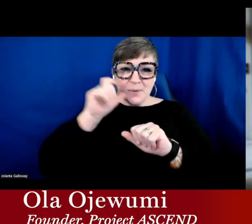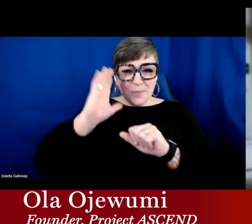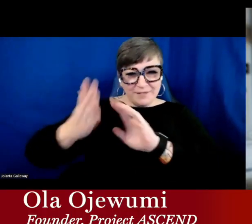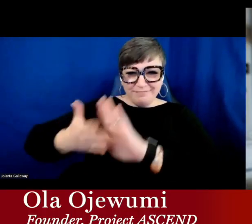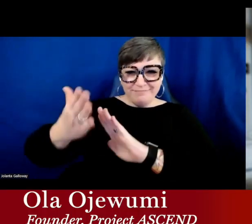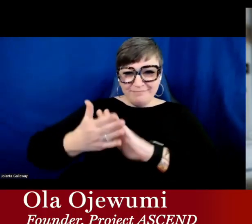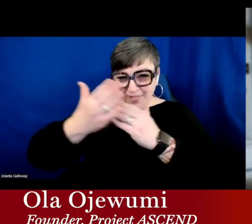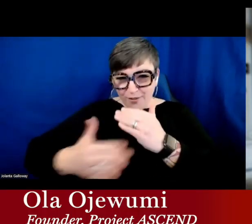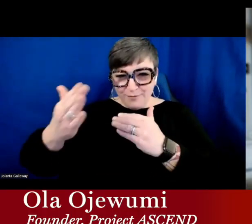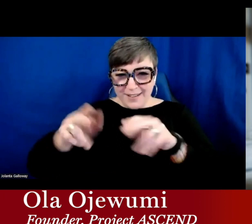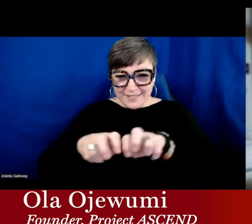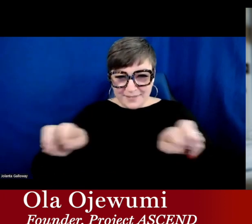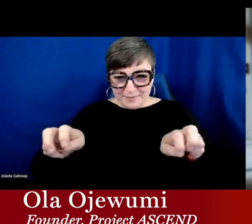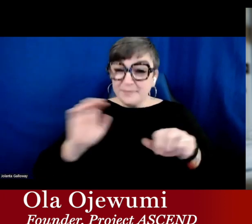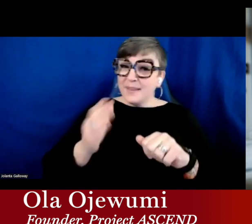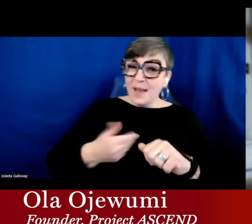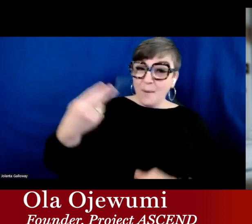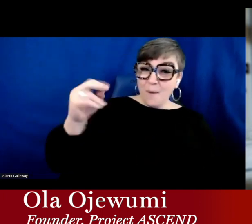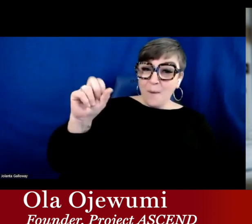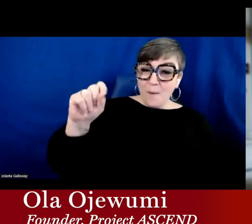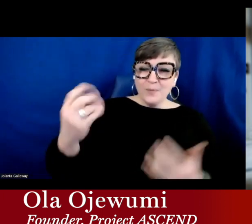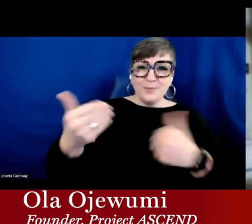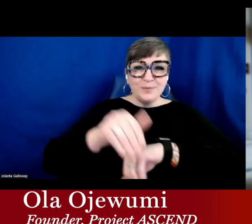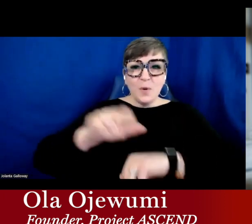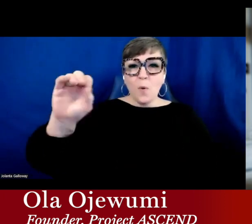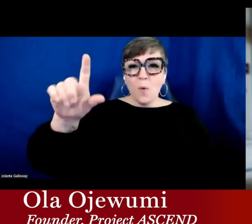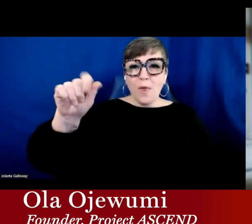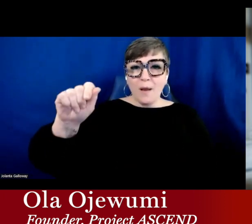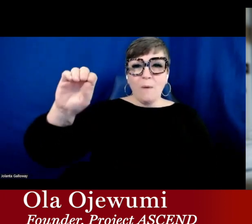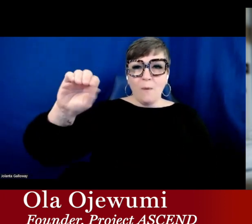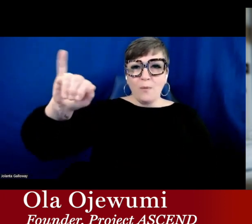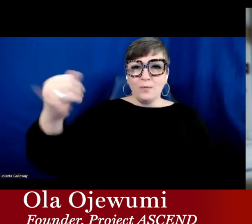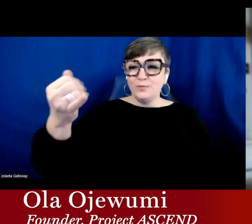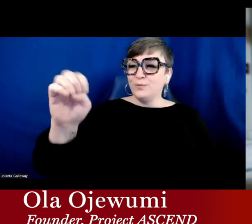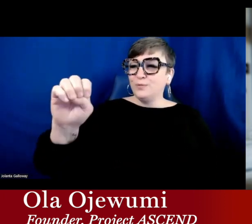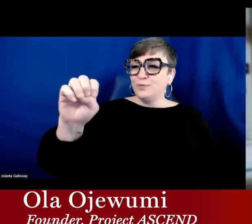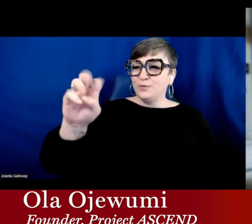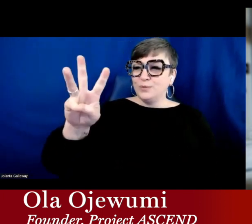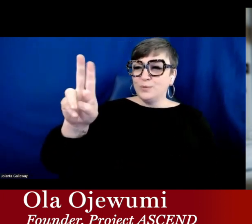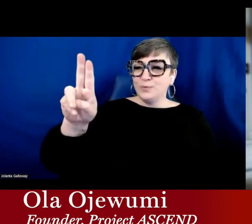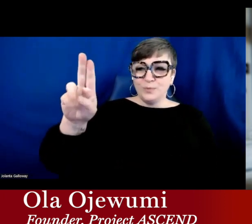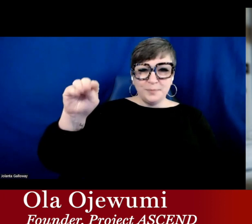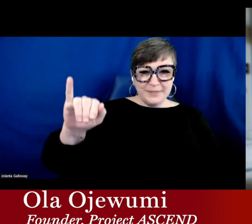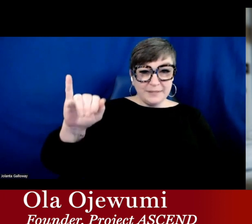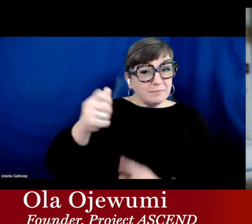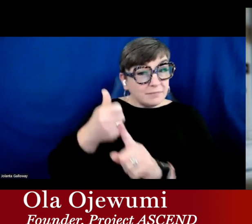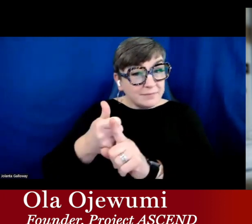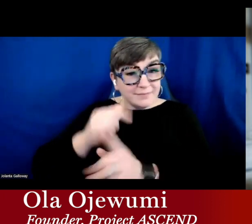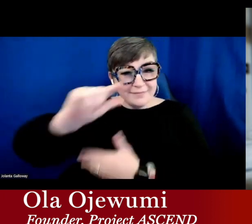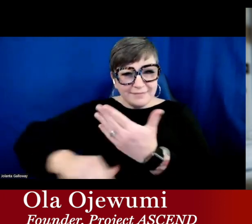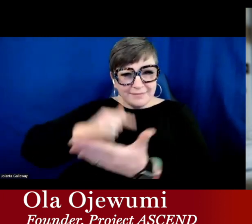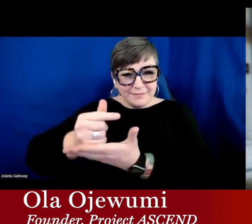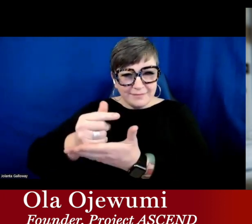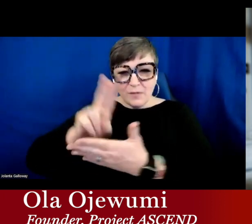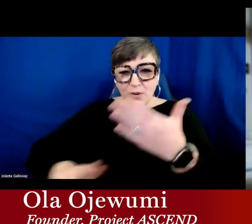uh our host is ola ojewumi um she is a graduate from the university of